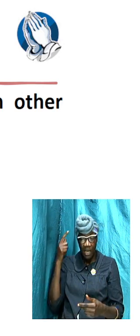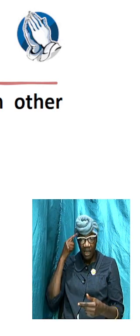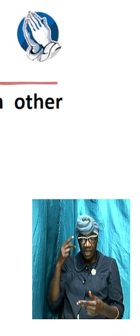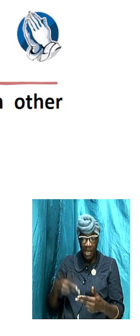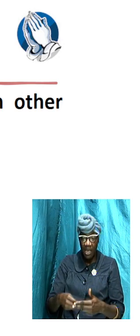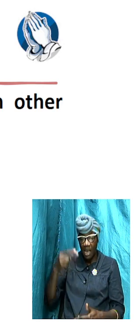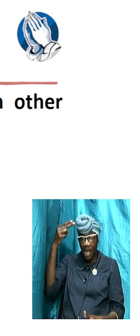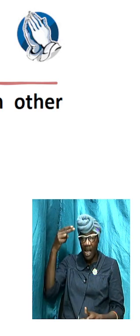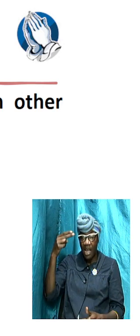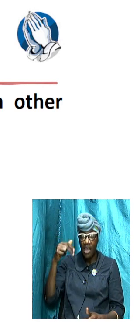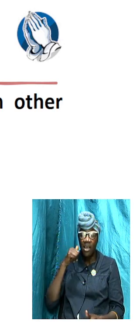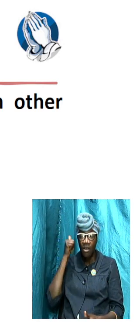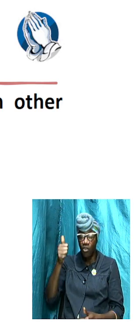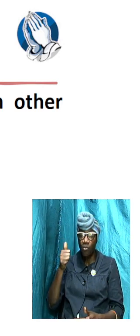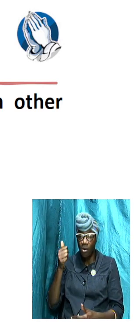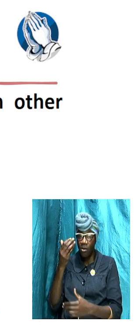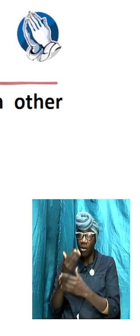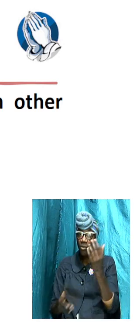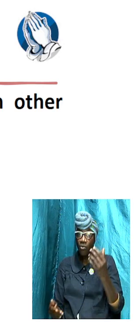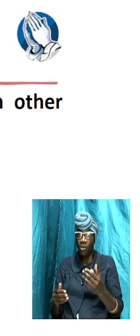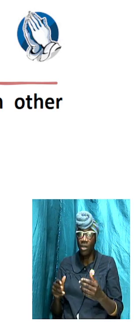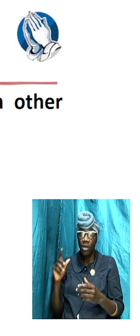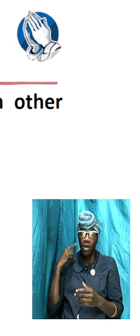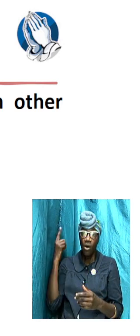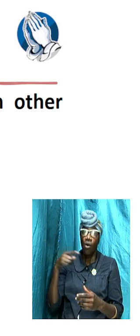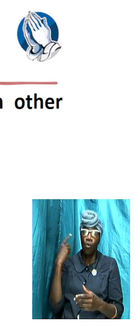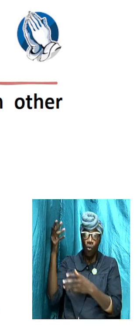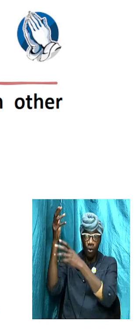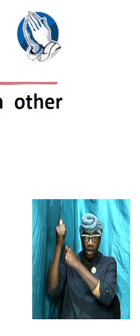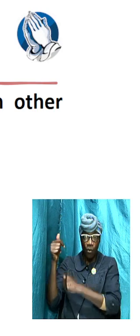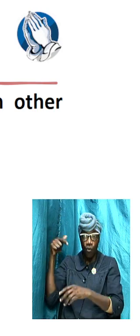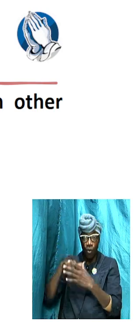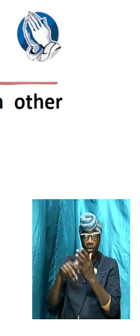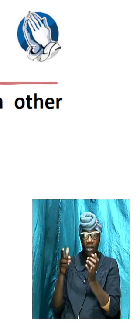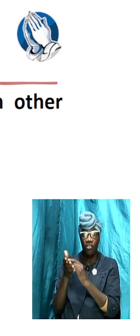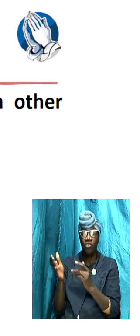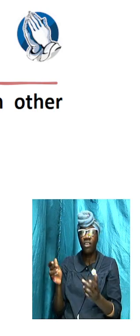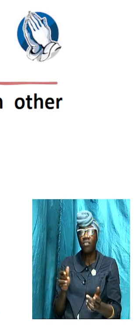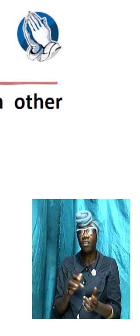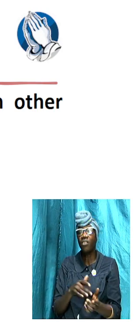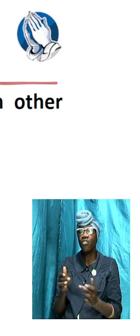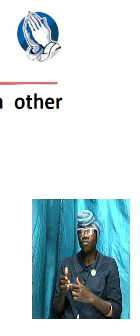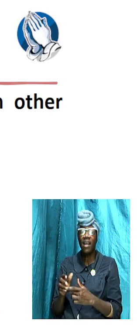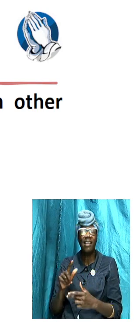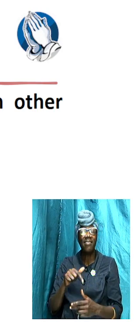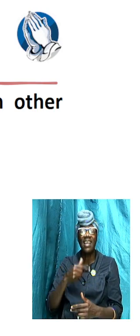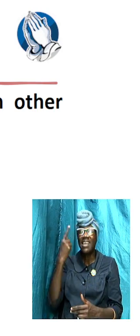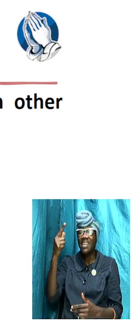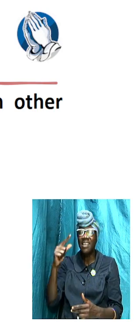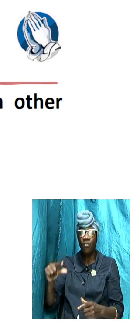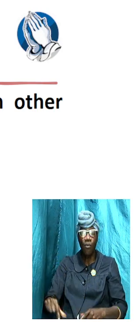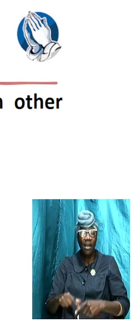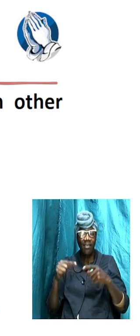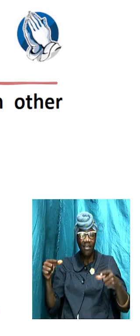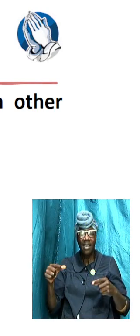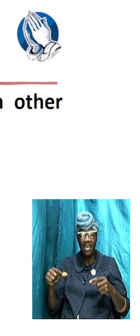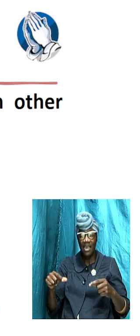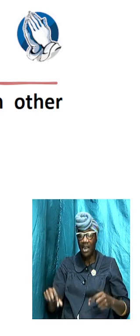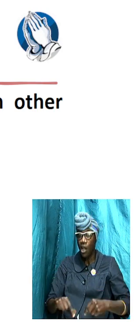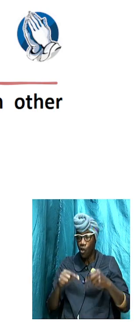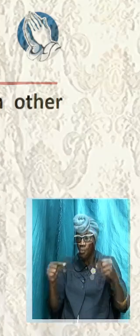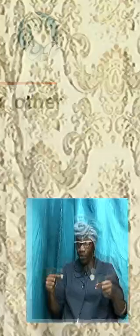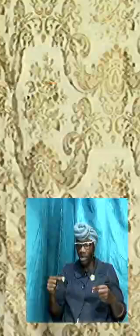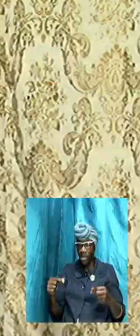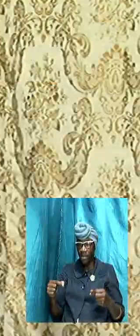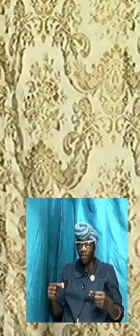Our only hope must only be in Jesus Christ, because he is our exceedingly great reward. Praise God.